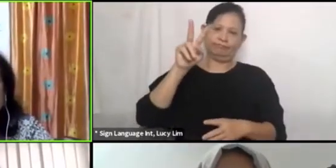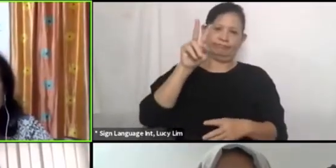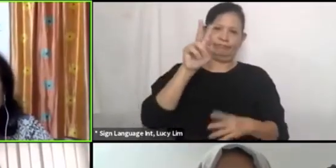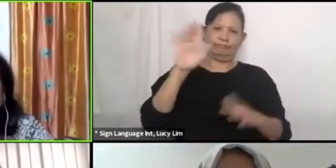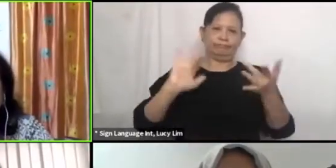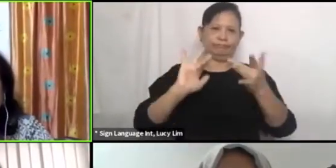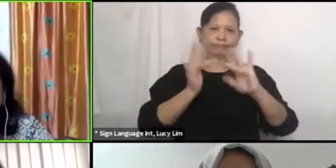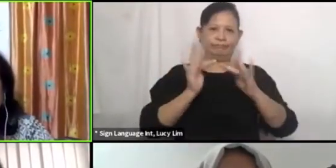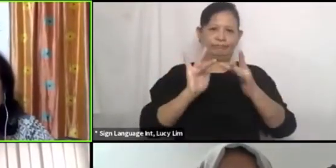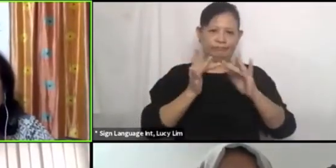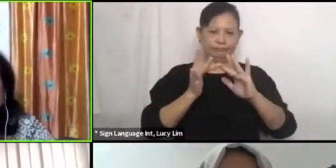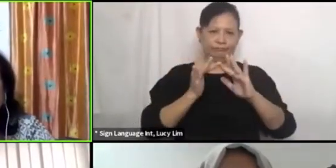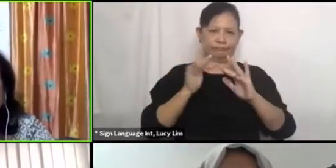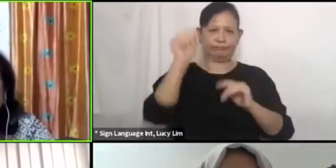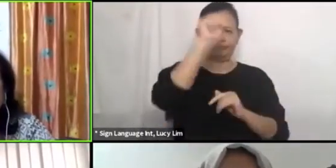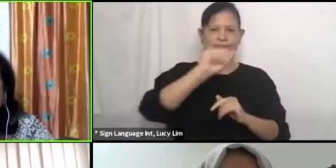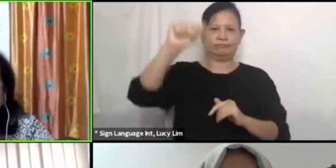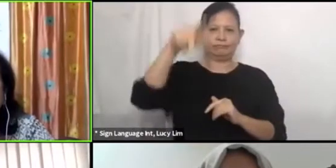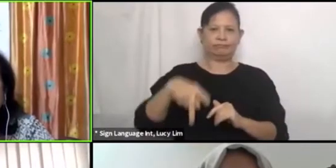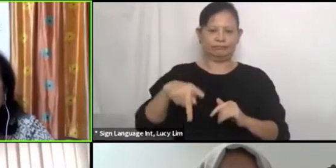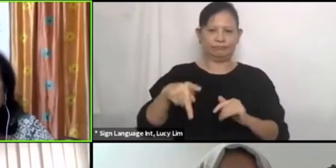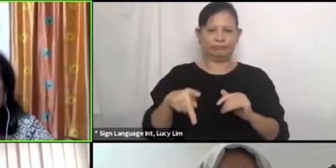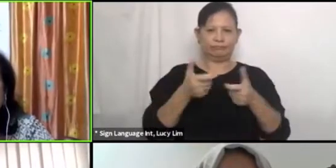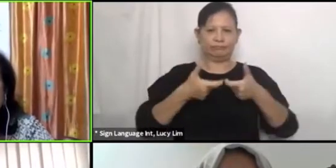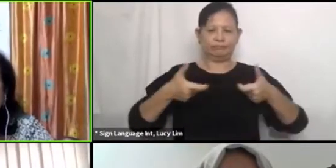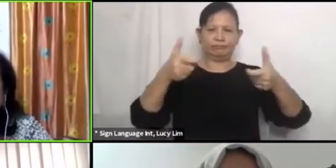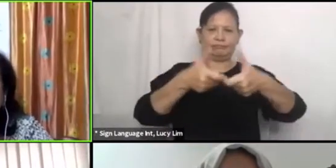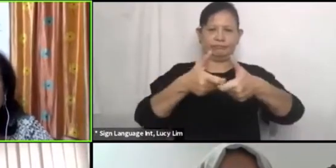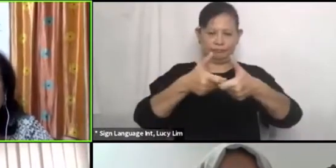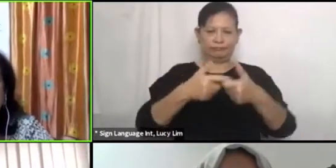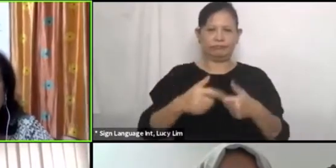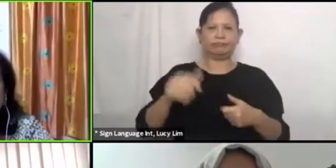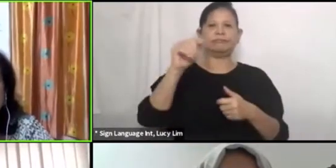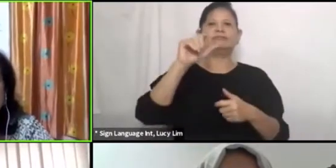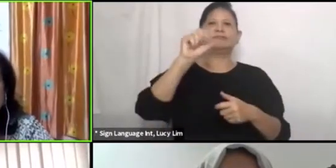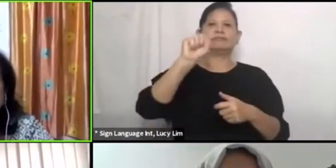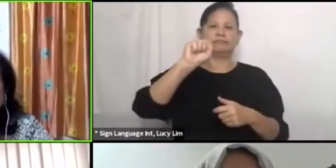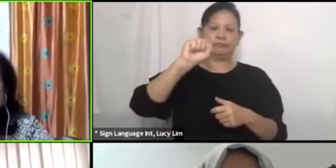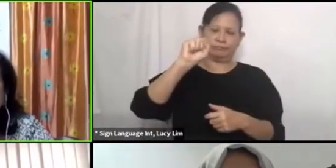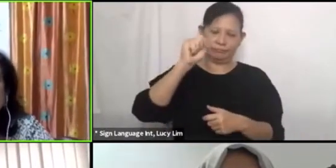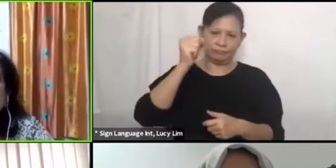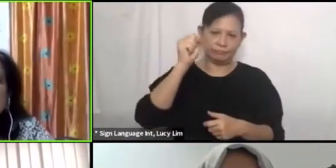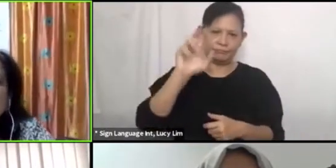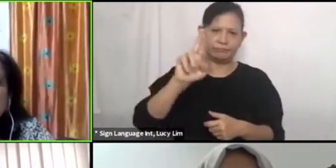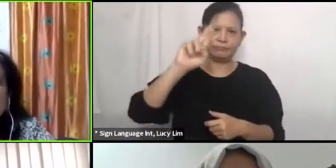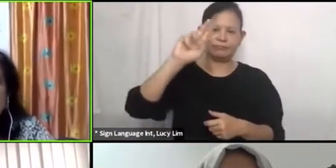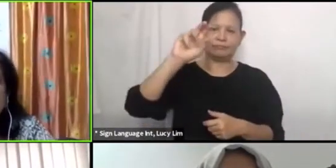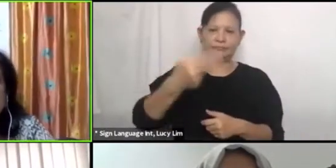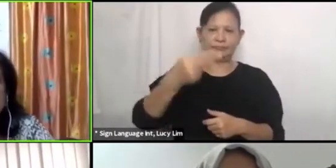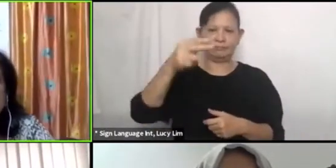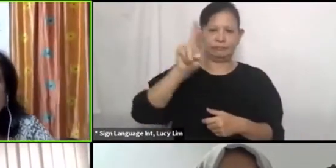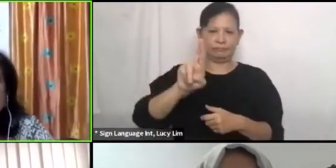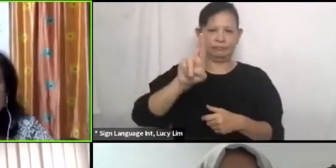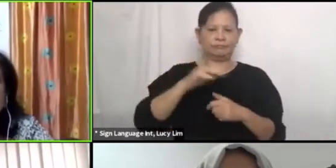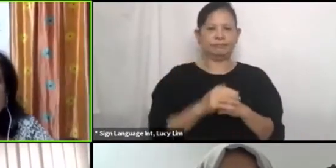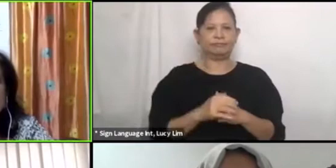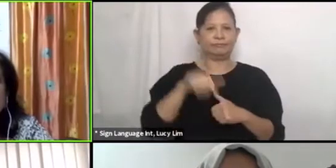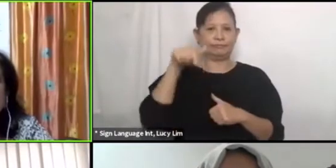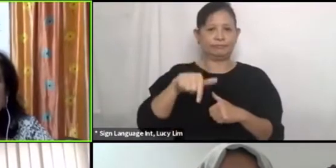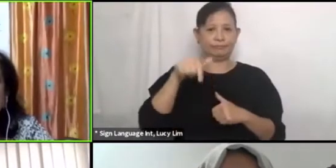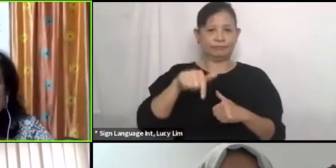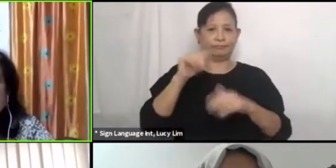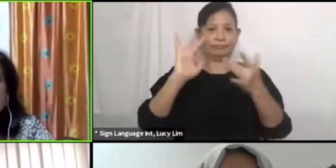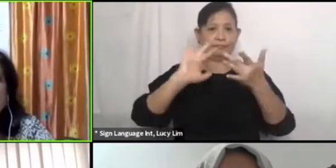Asia Pacific Conference on Reproductive and Sexual Health and Rights. This virtual conference,